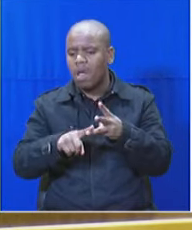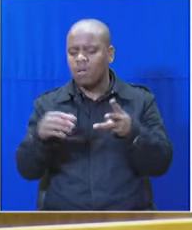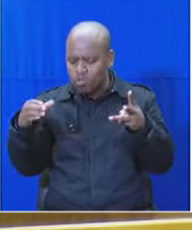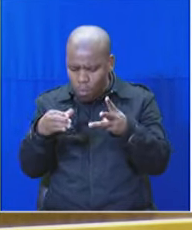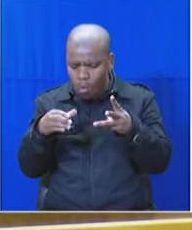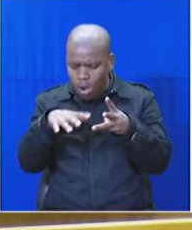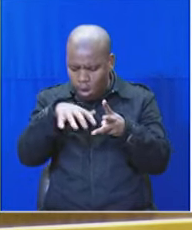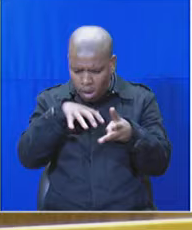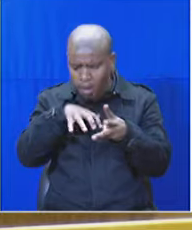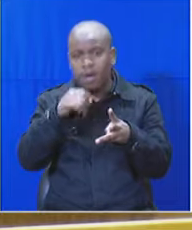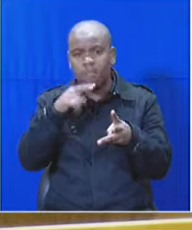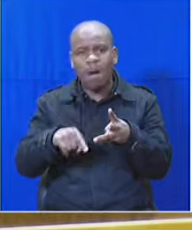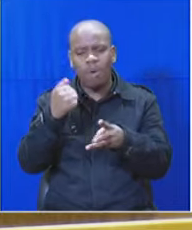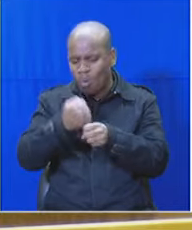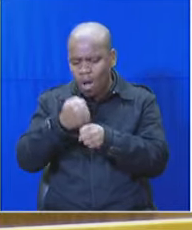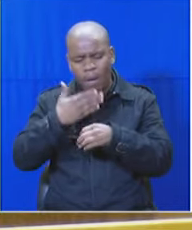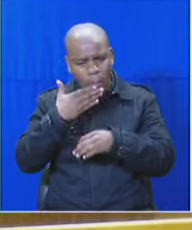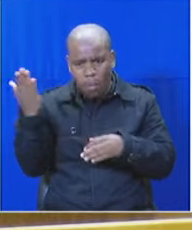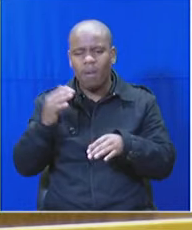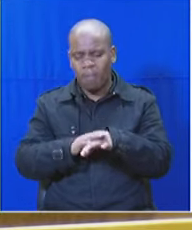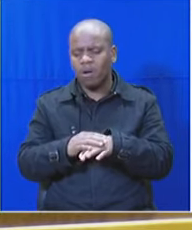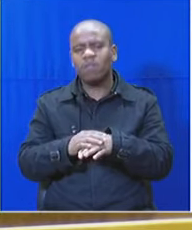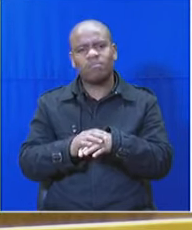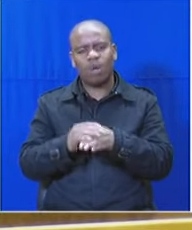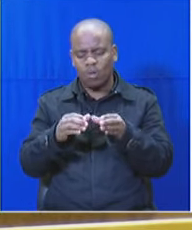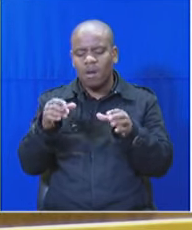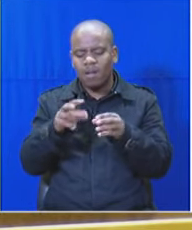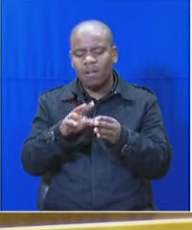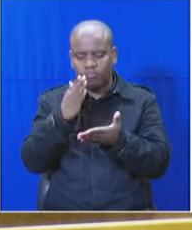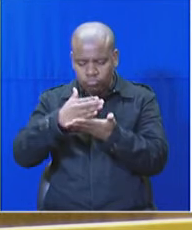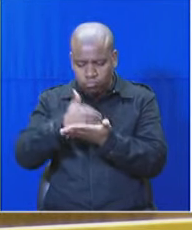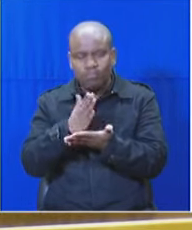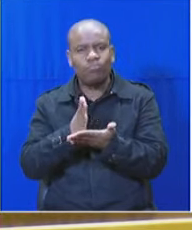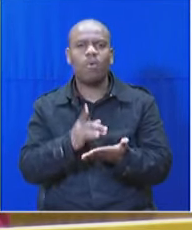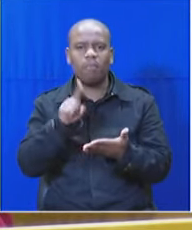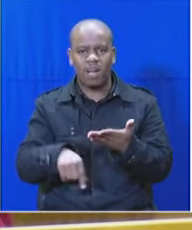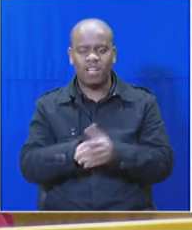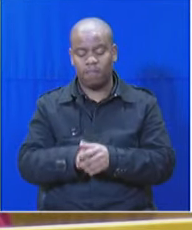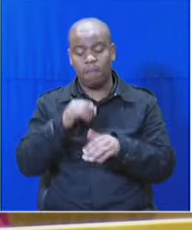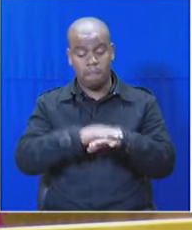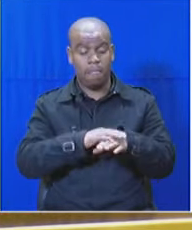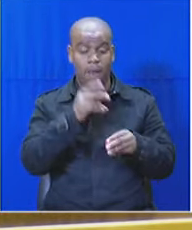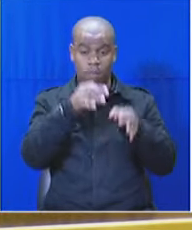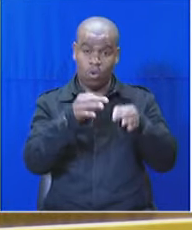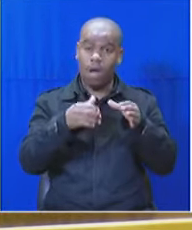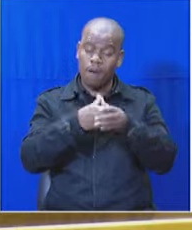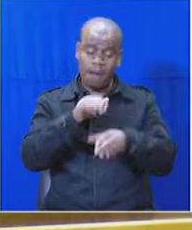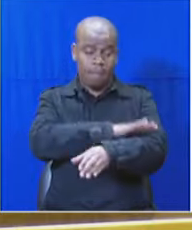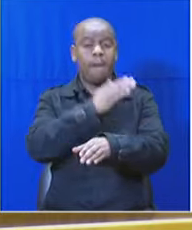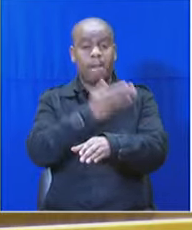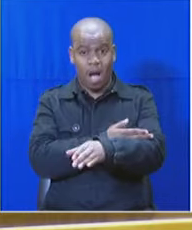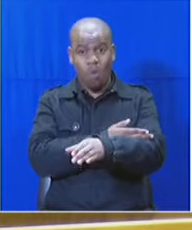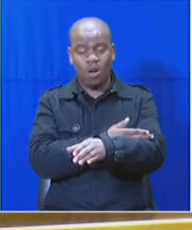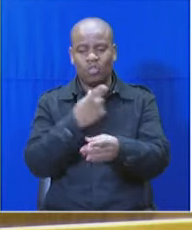small, manageable farms. Ban all forms of farm evictions. Use your political and state power